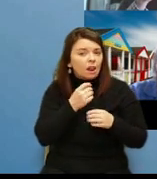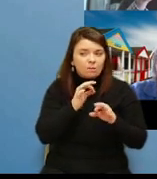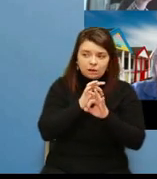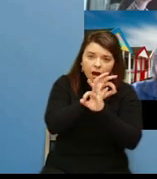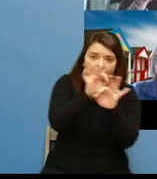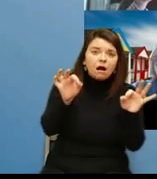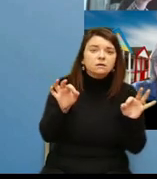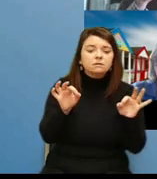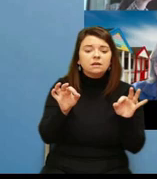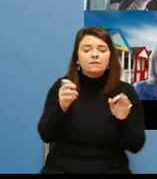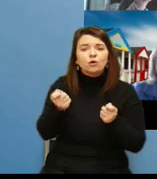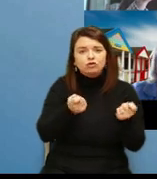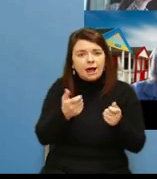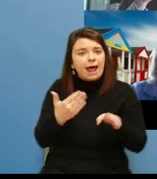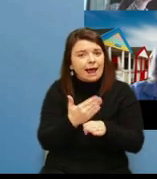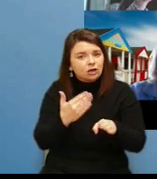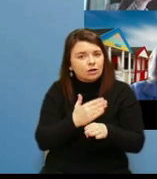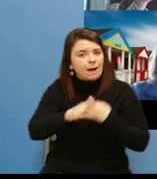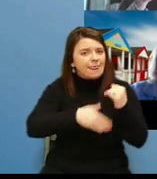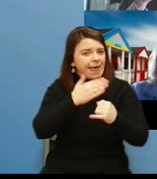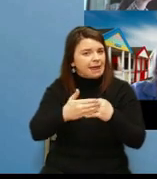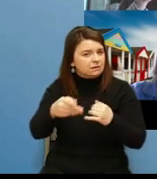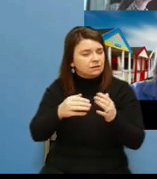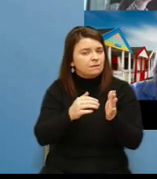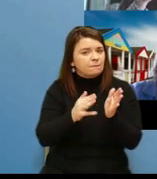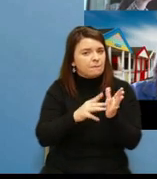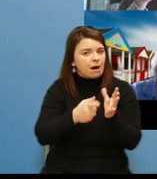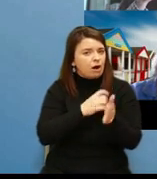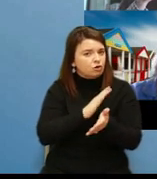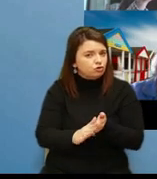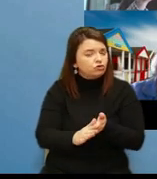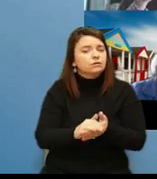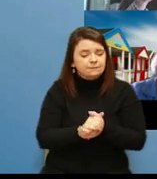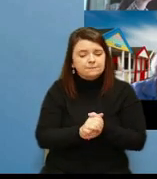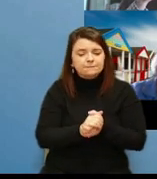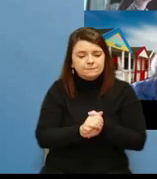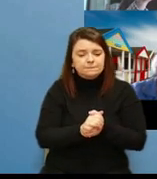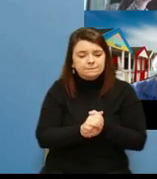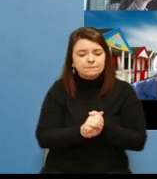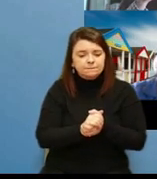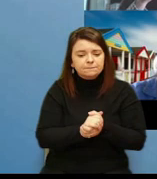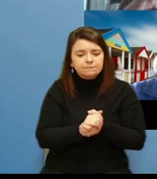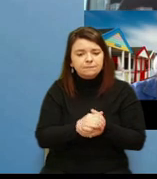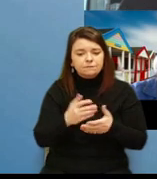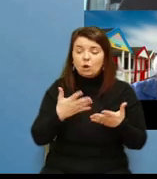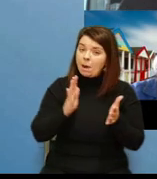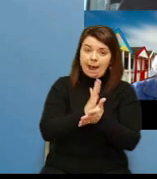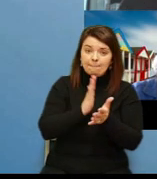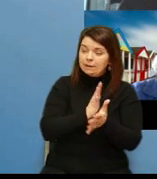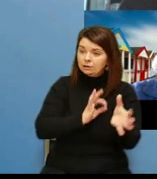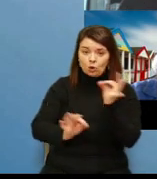enhanced support. And we will be asking for Chair's action by the end of March if this is